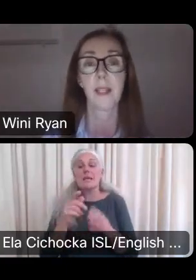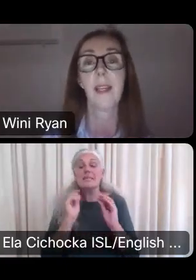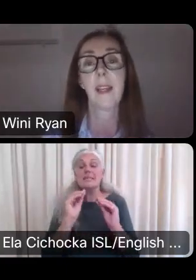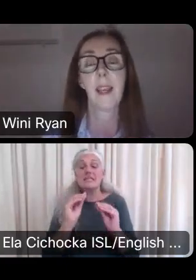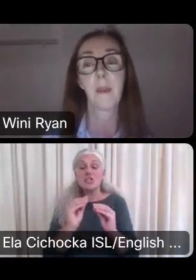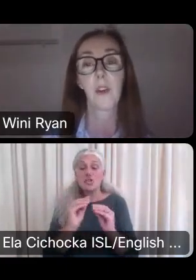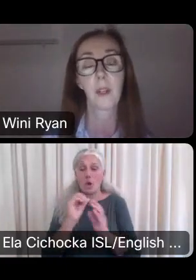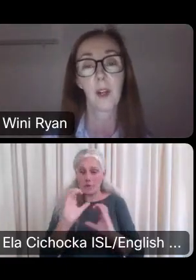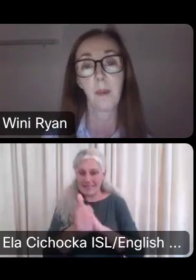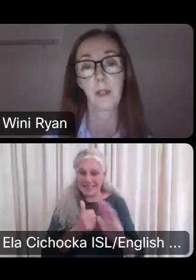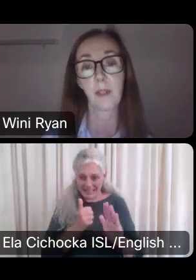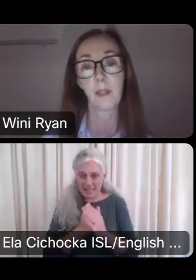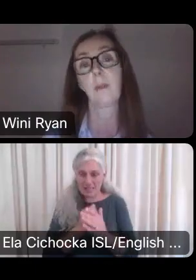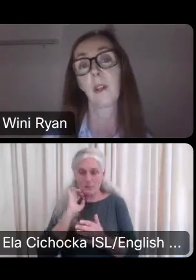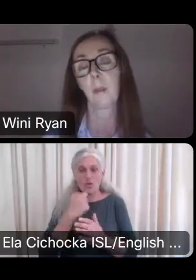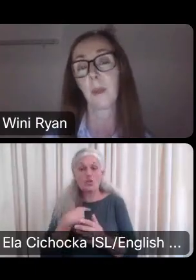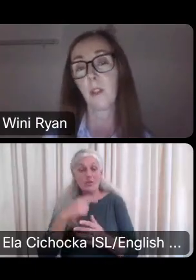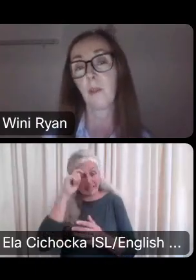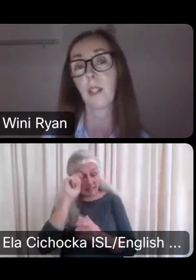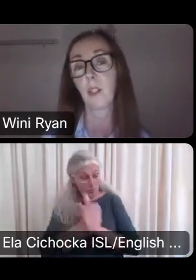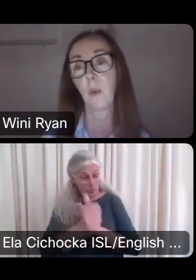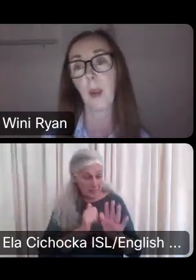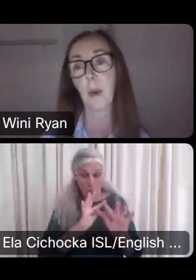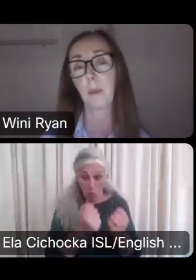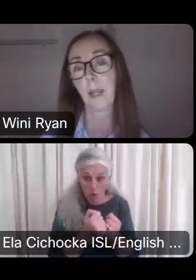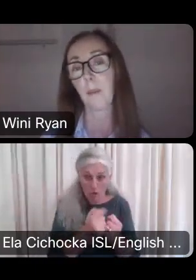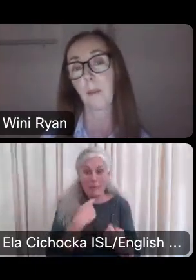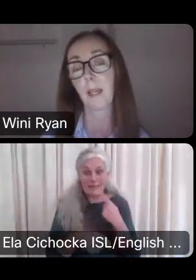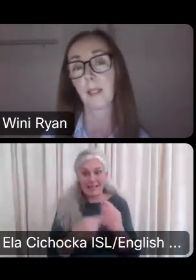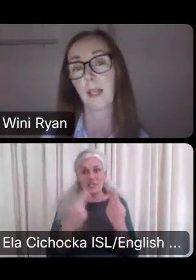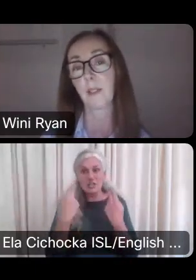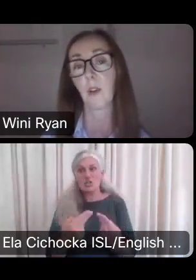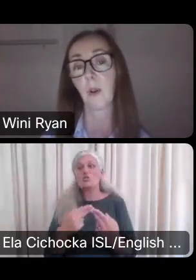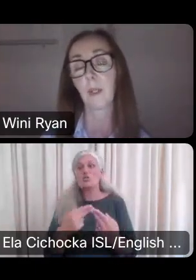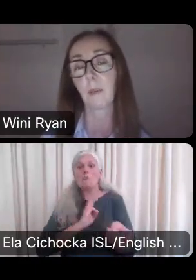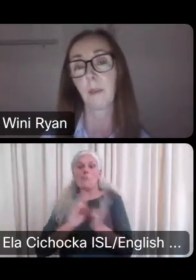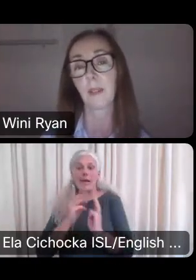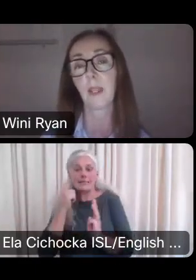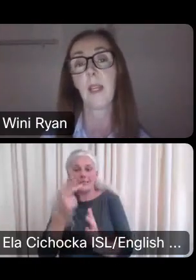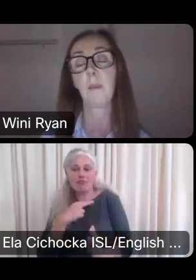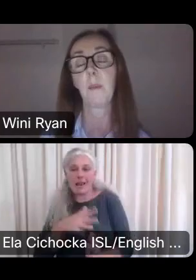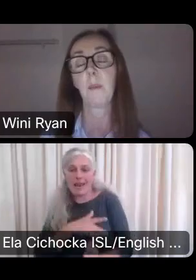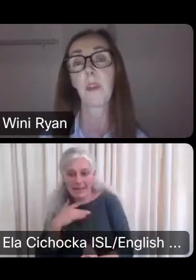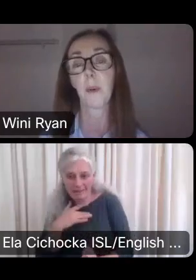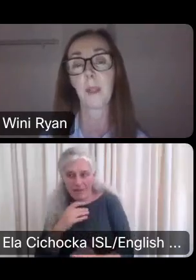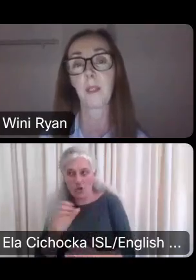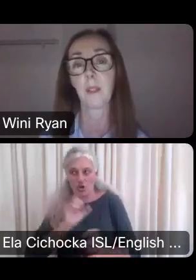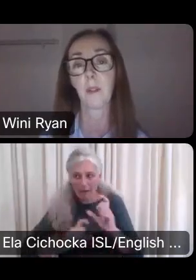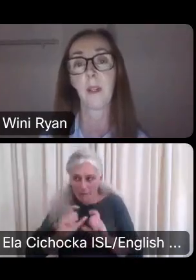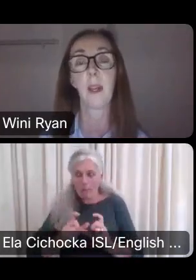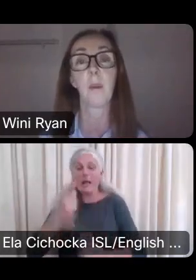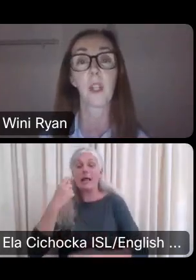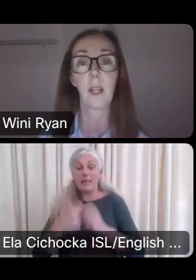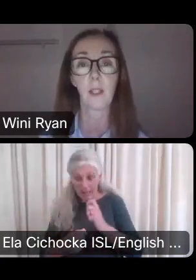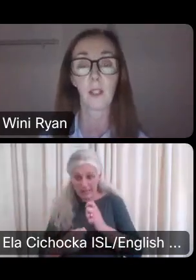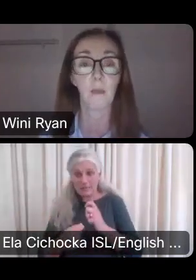that you can hear about a skill in a workshop, but you do need to go away probably and practice that so you're comfortable with it before you come into